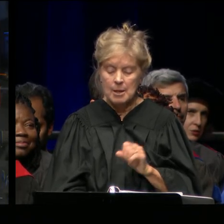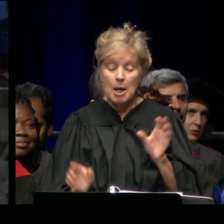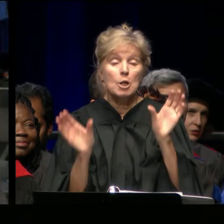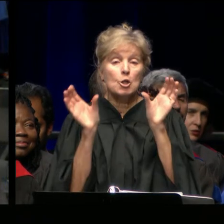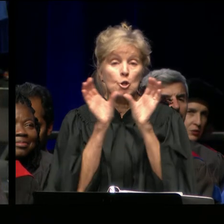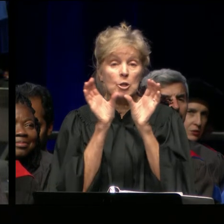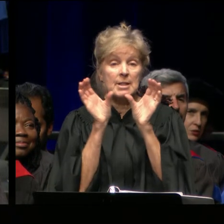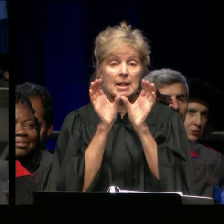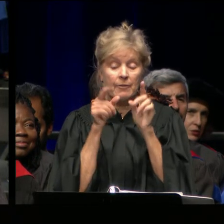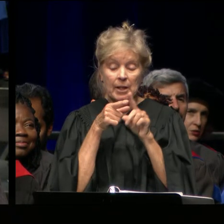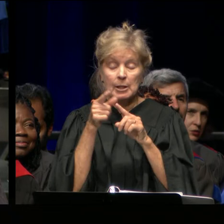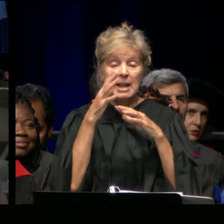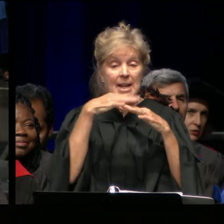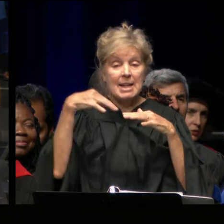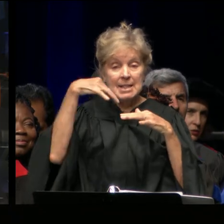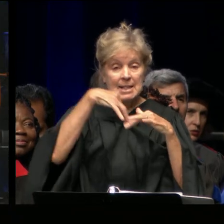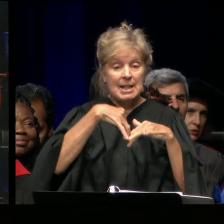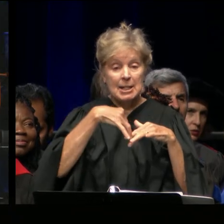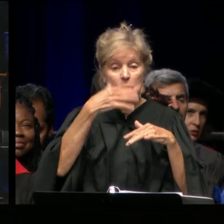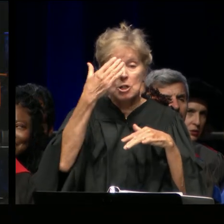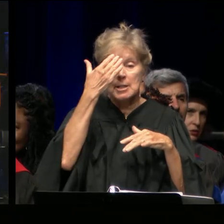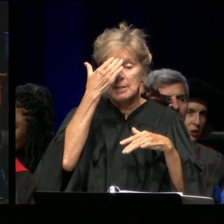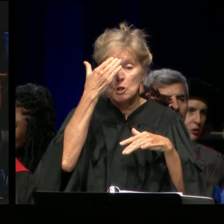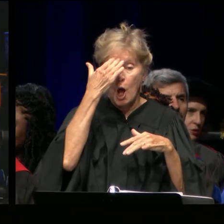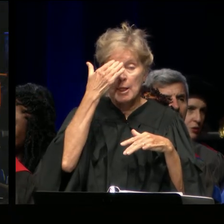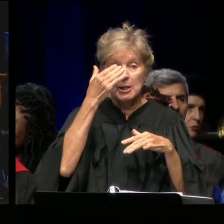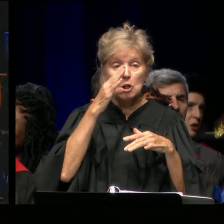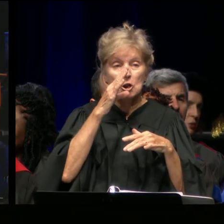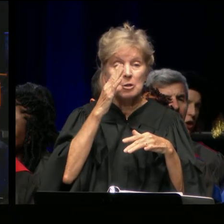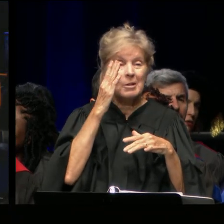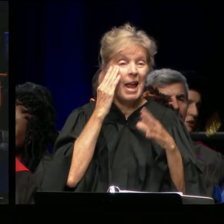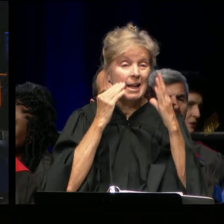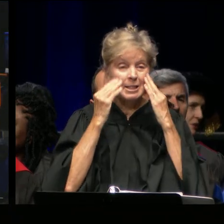Certificate in Indigenous Knowledges and Experiences.